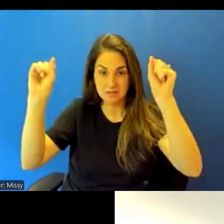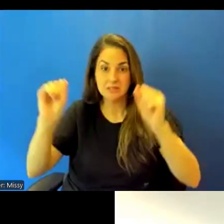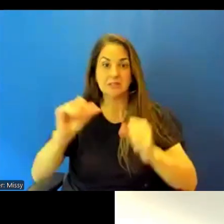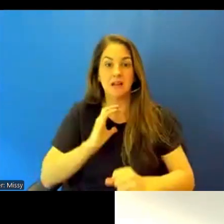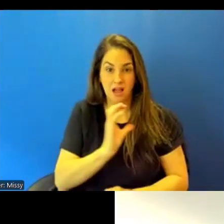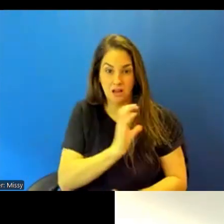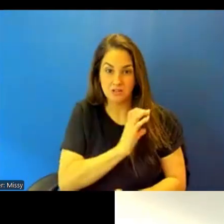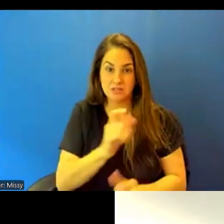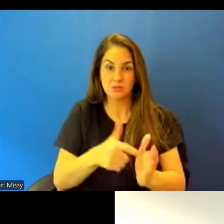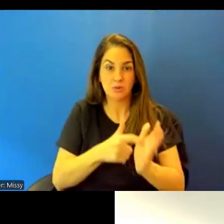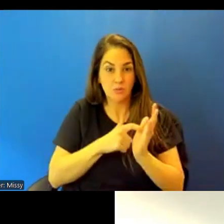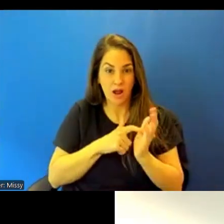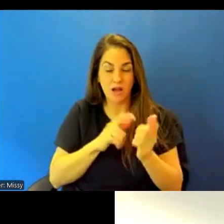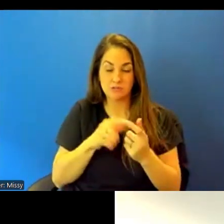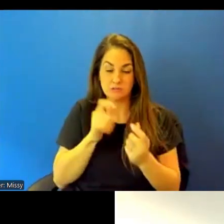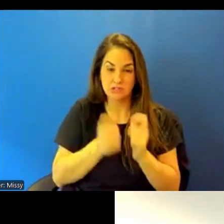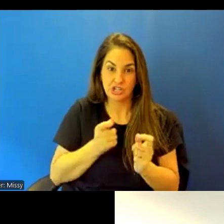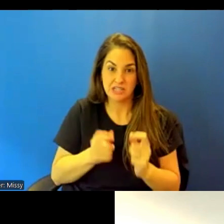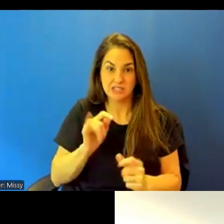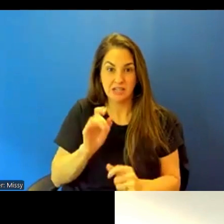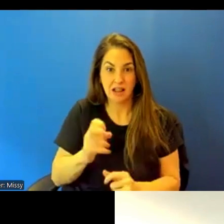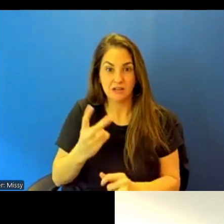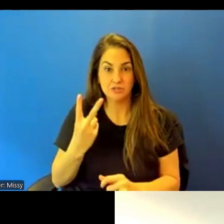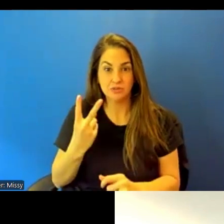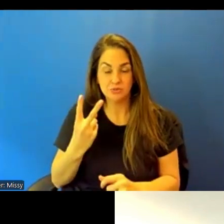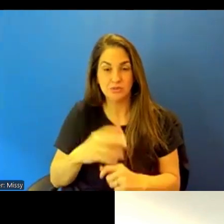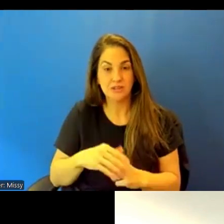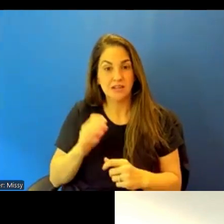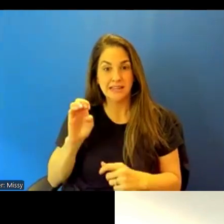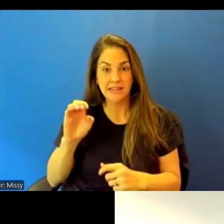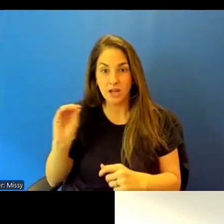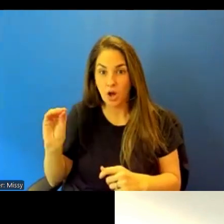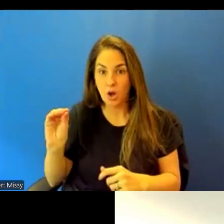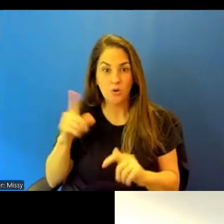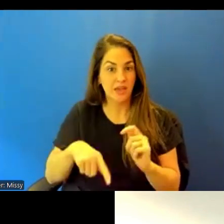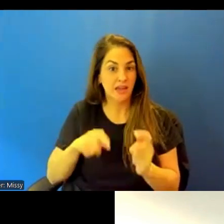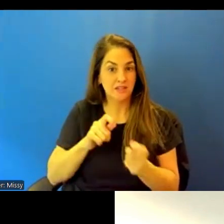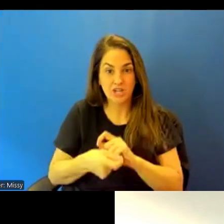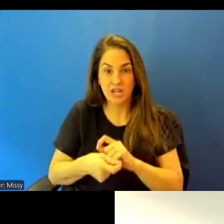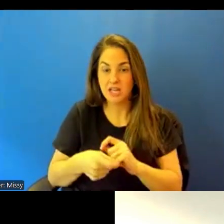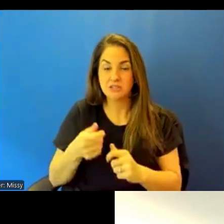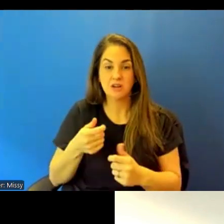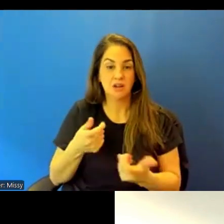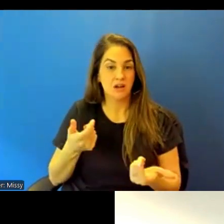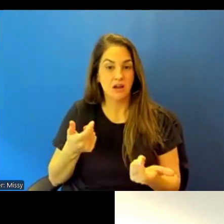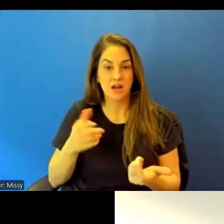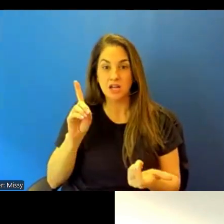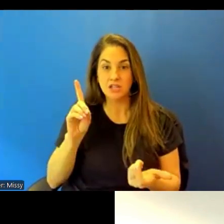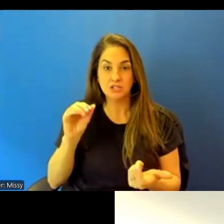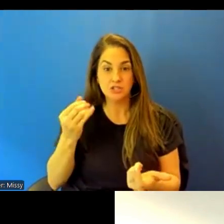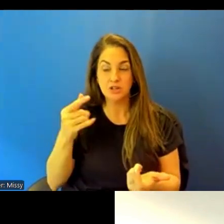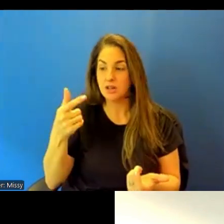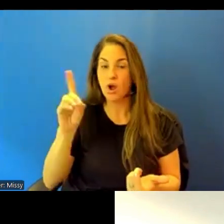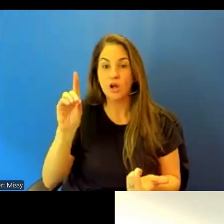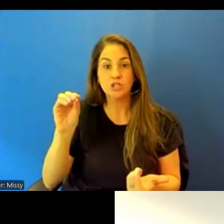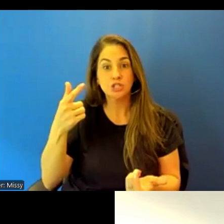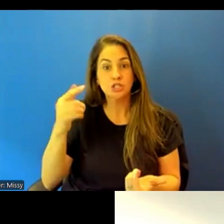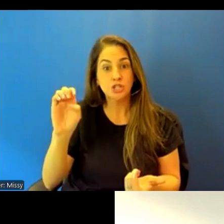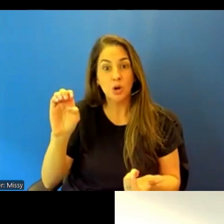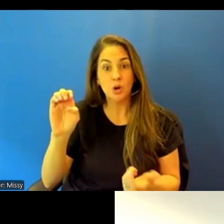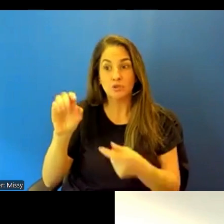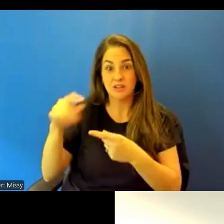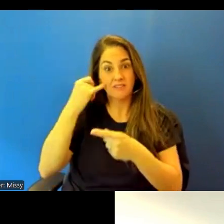are staying around. They can't go away through executive order. They can't go away because DOJ decides that they don't like